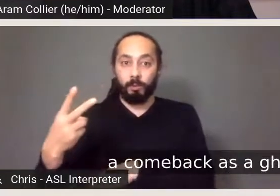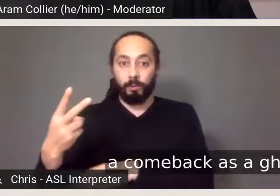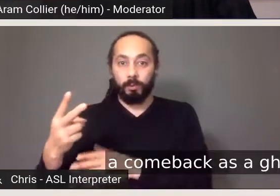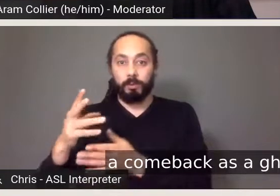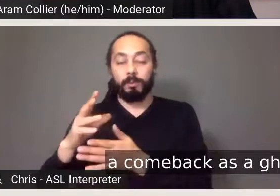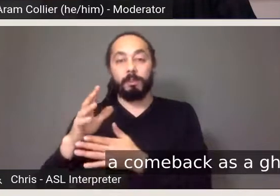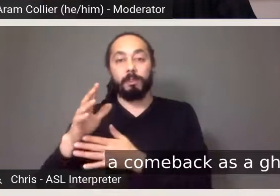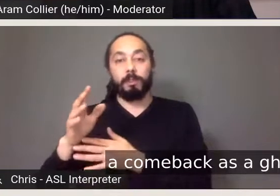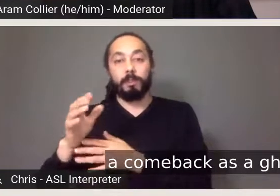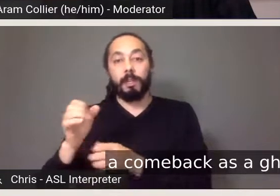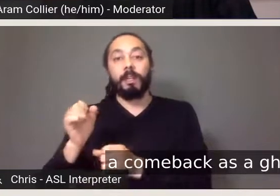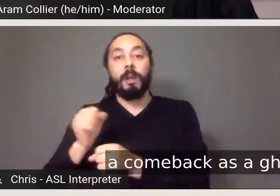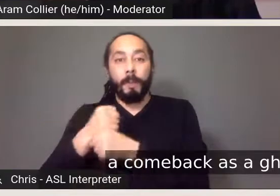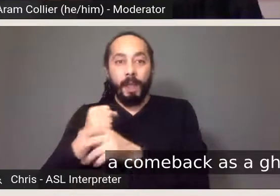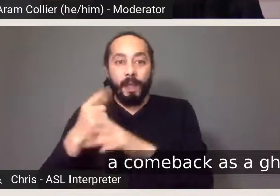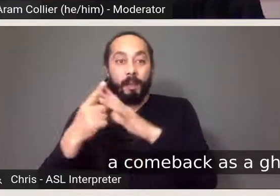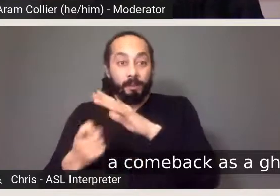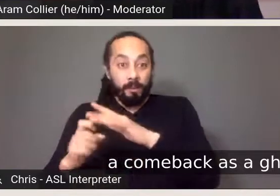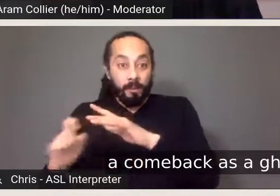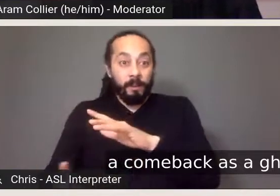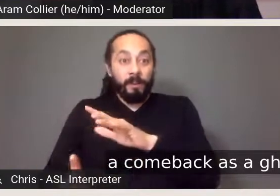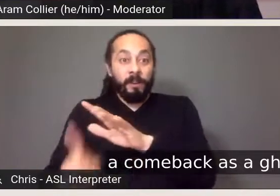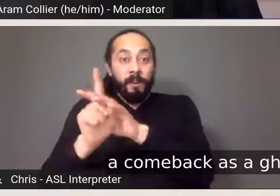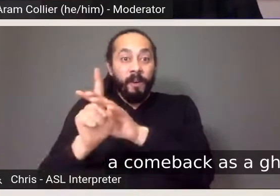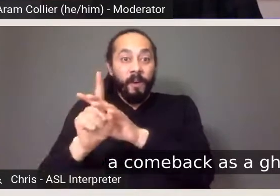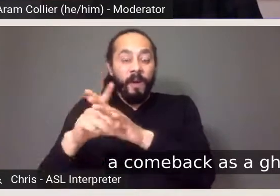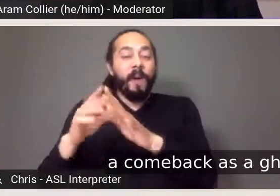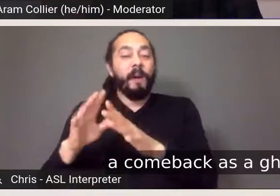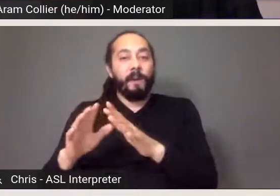a comeback as a ghost cat